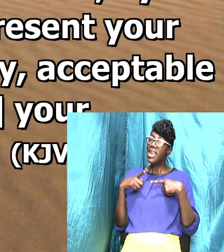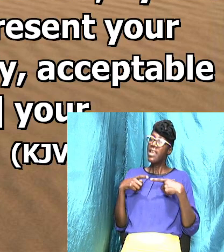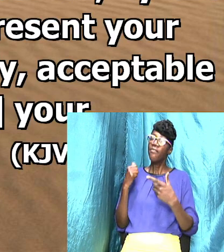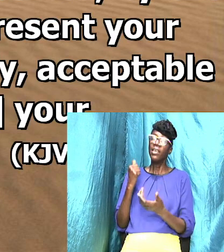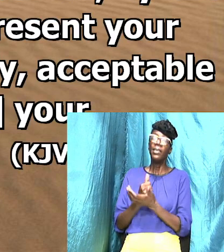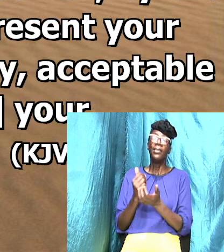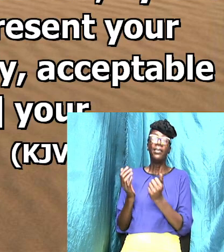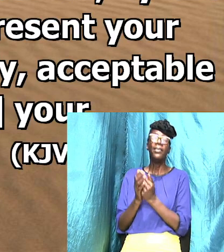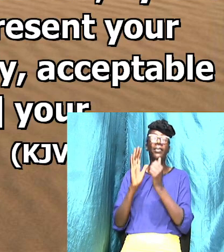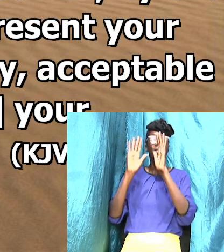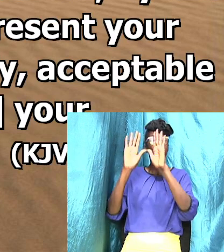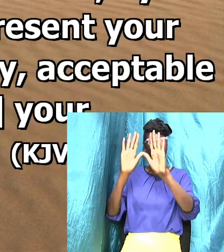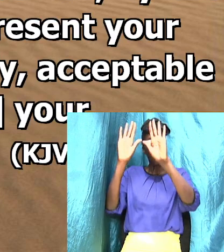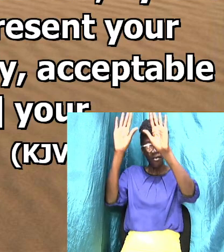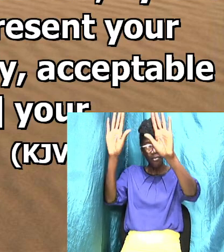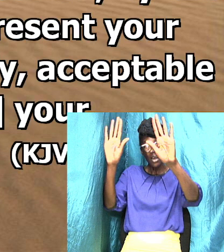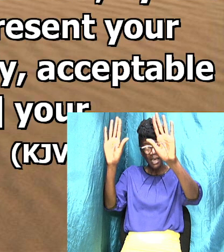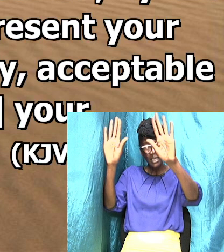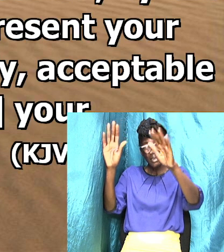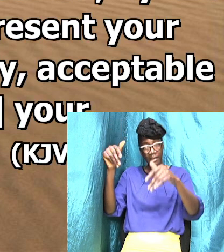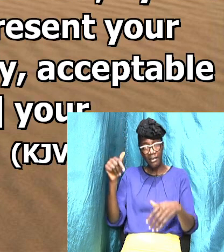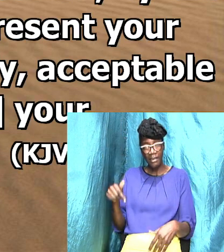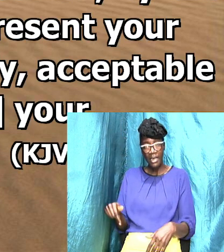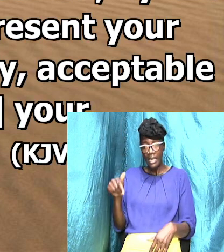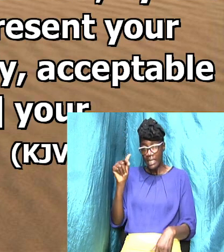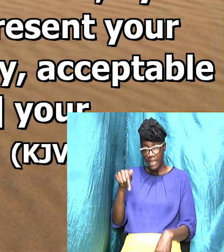sacrifice. This he